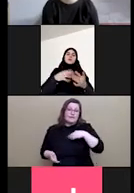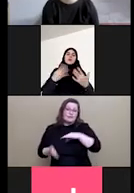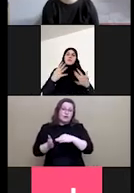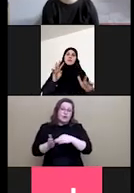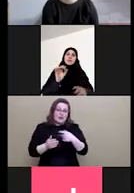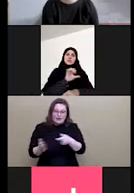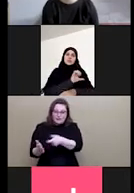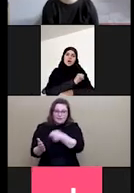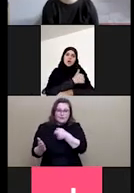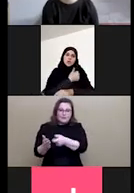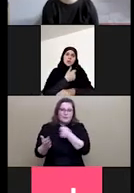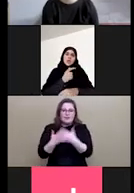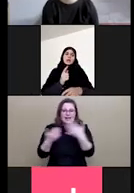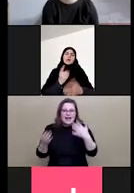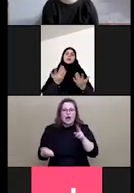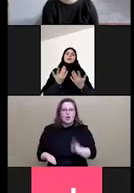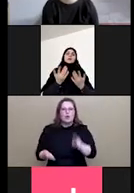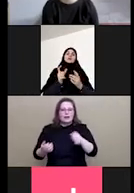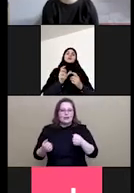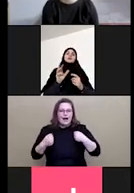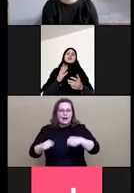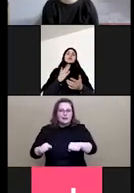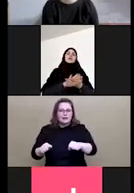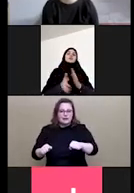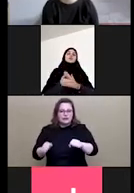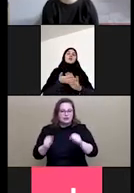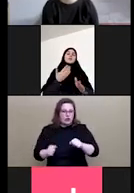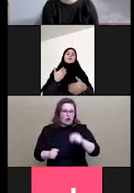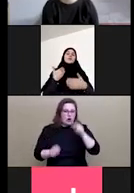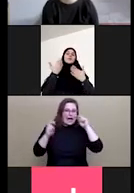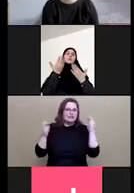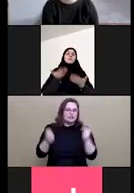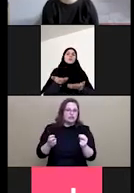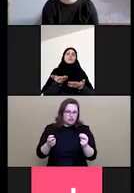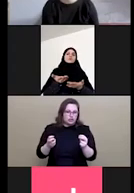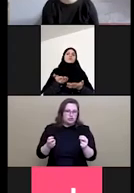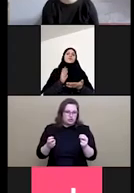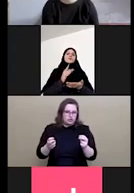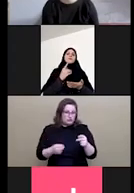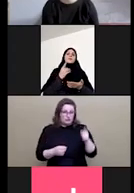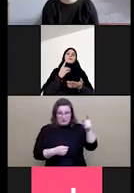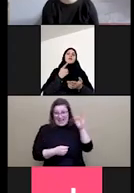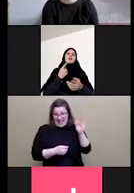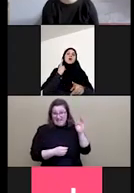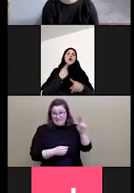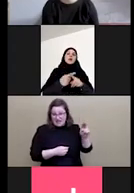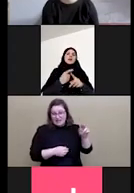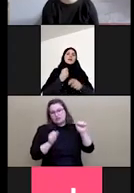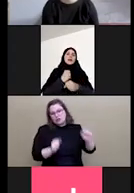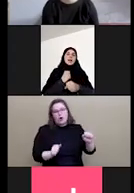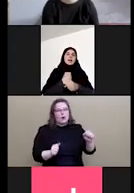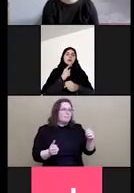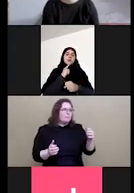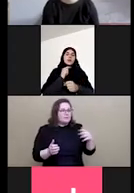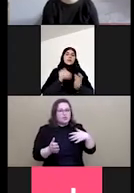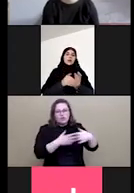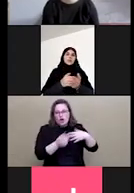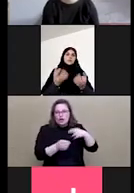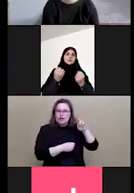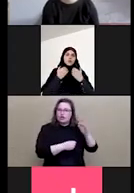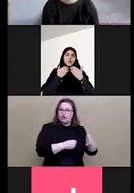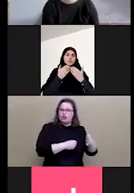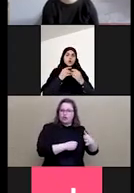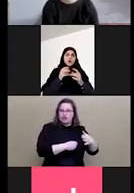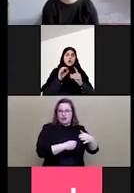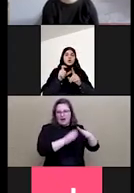concrete actions that could be taken into account by the UN when they design their future